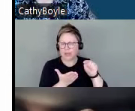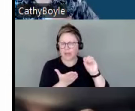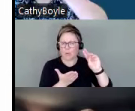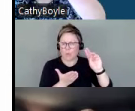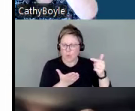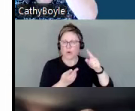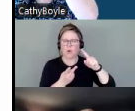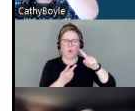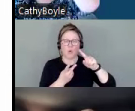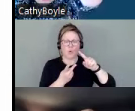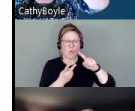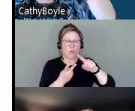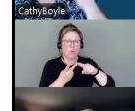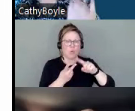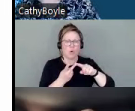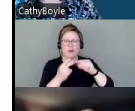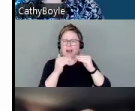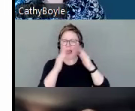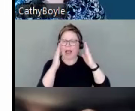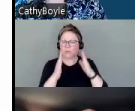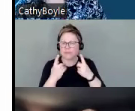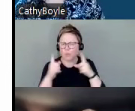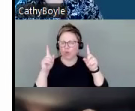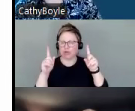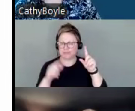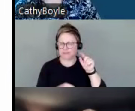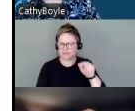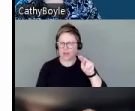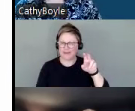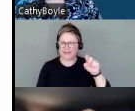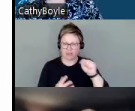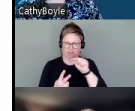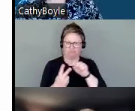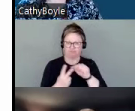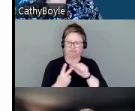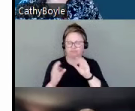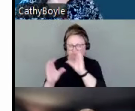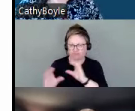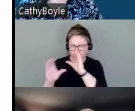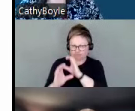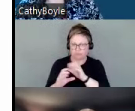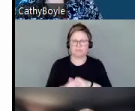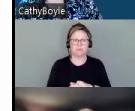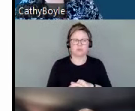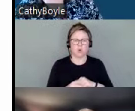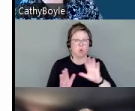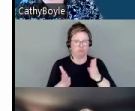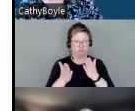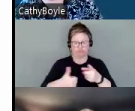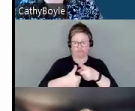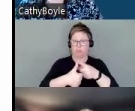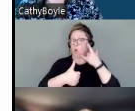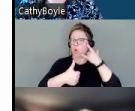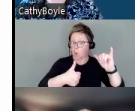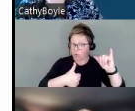Housing Navigator Massachusetts and Housing Works. So, in other words, basically, we're saying do the gold, do the